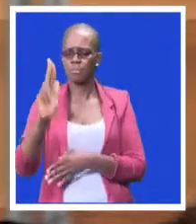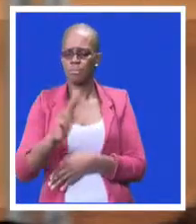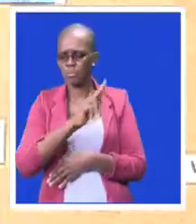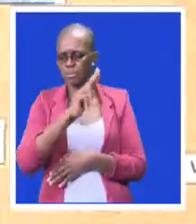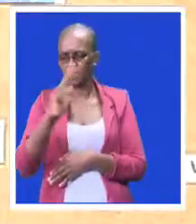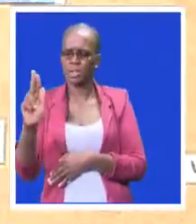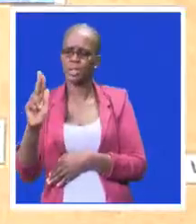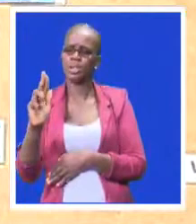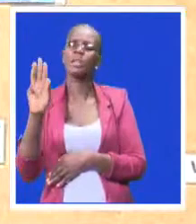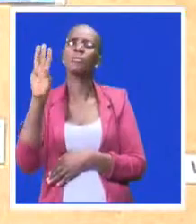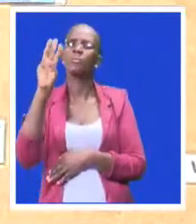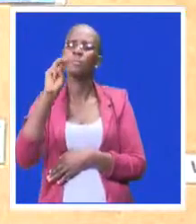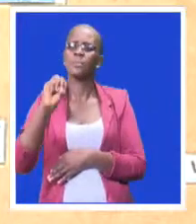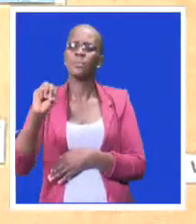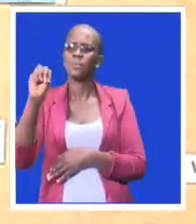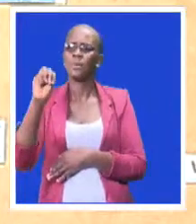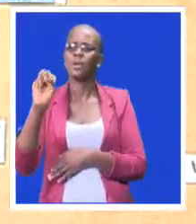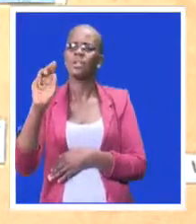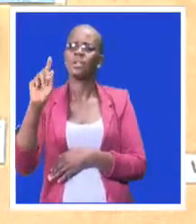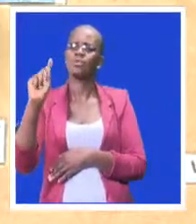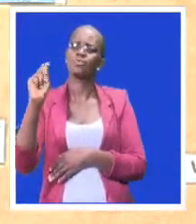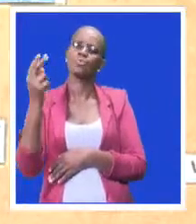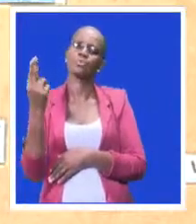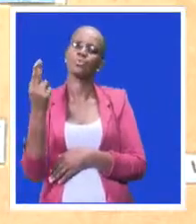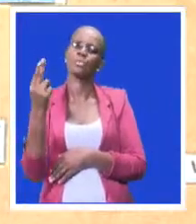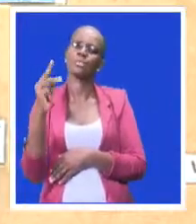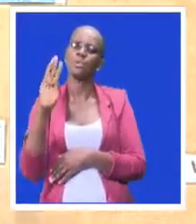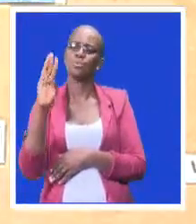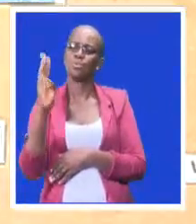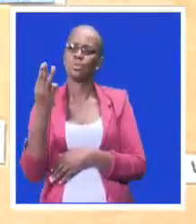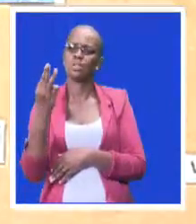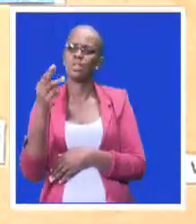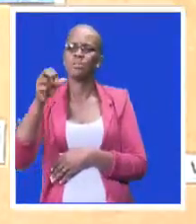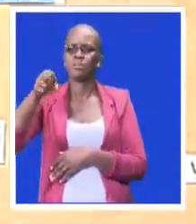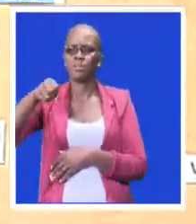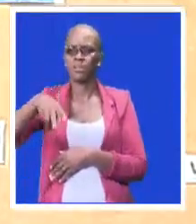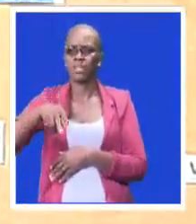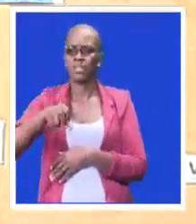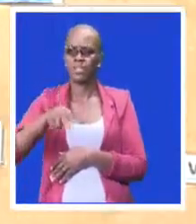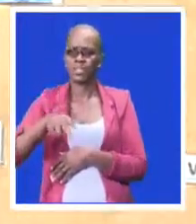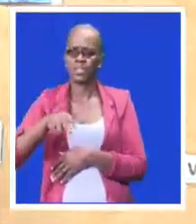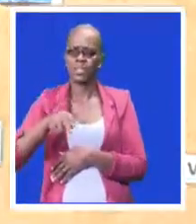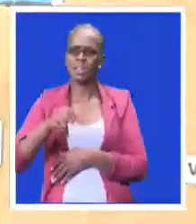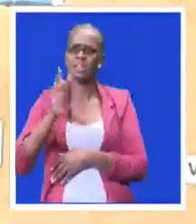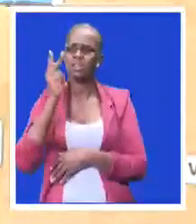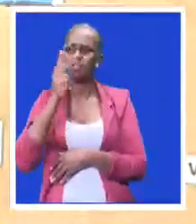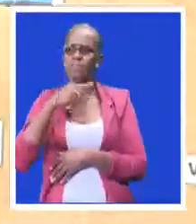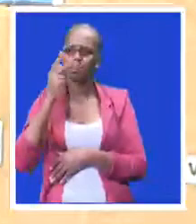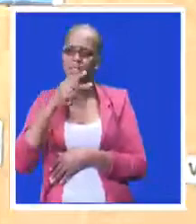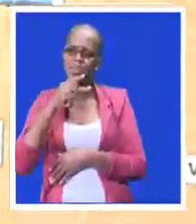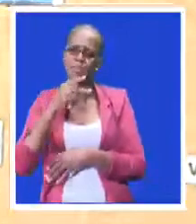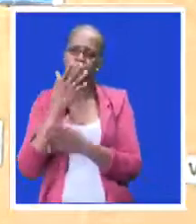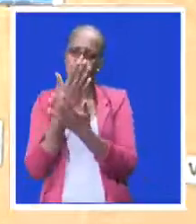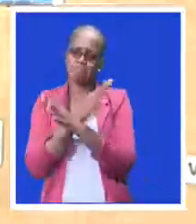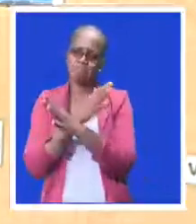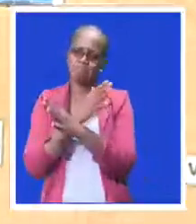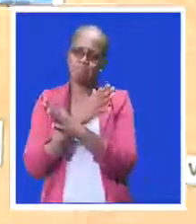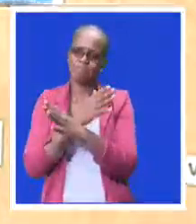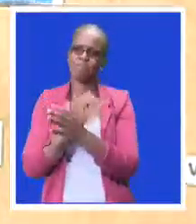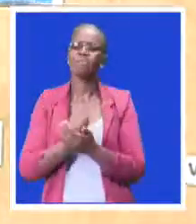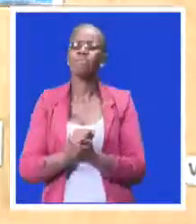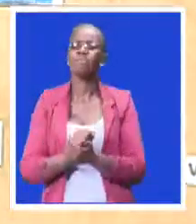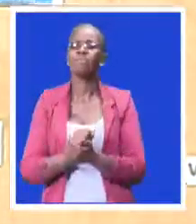there's Wednesday. There's Thursday and there's Friday. And then there's Saturday. Days of the week. Days of the